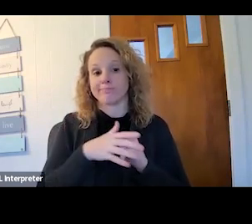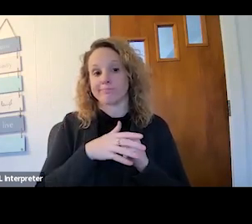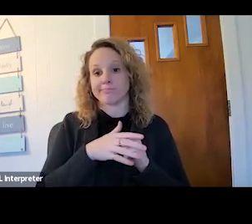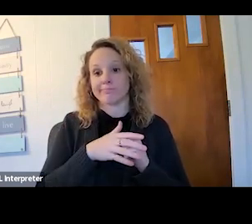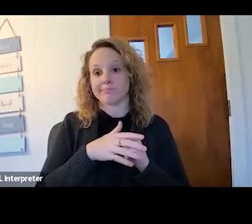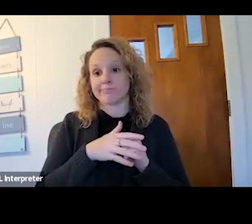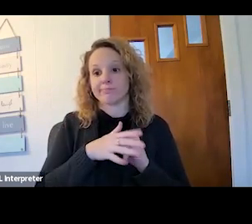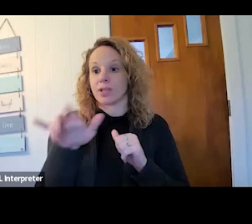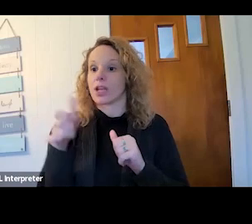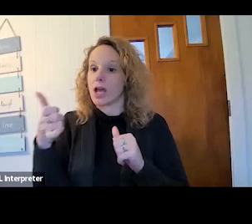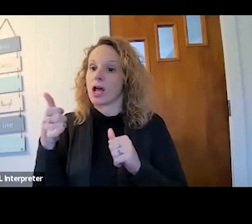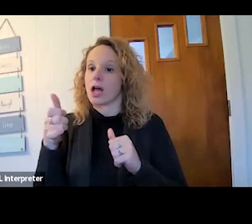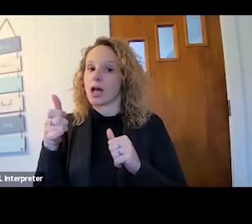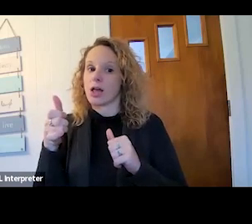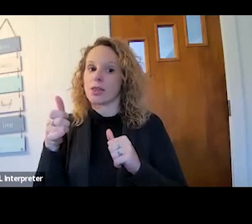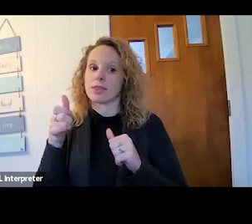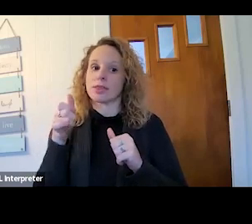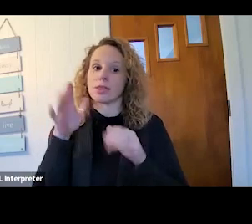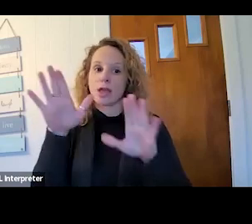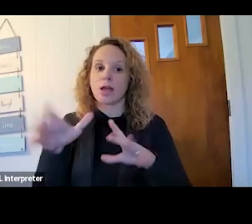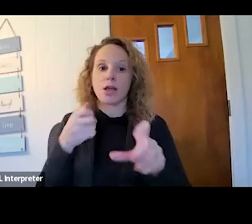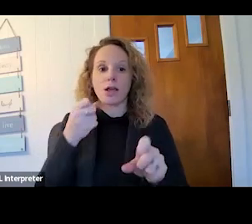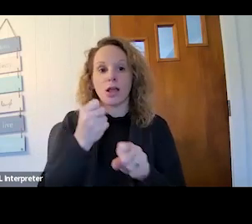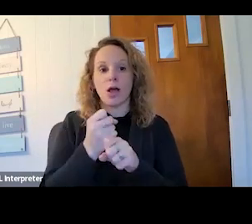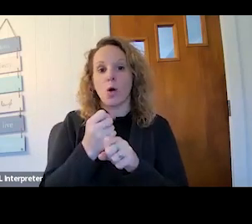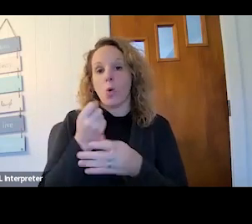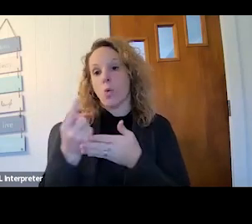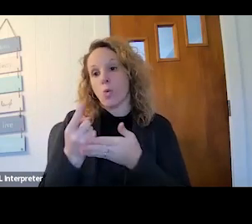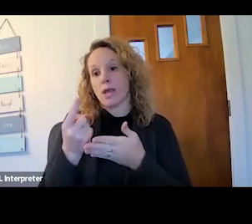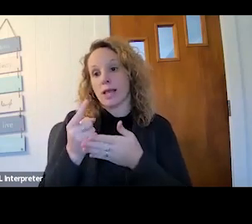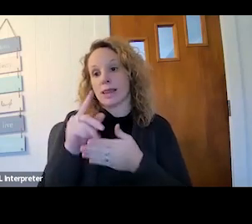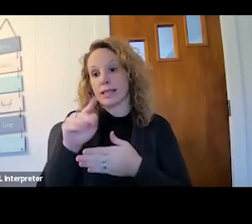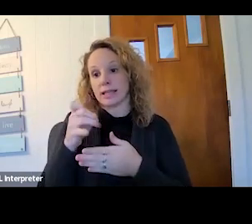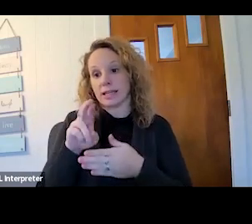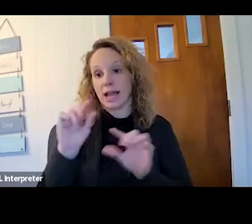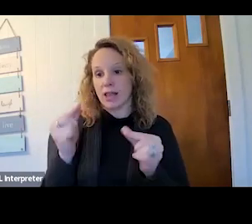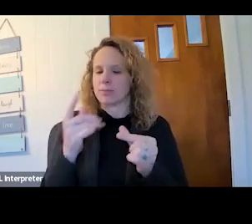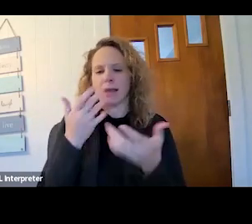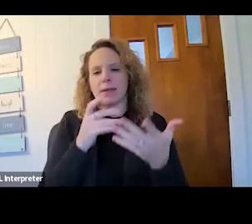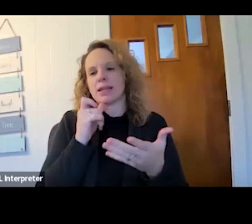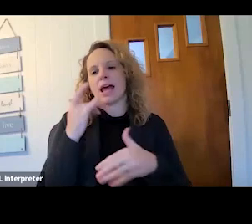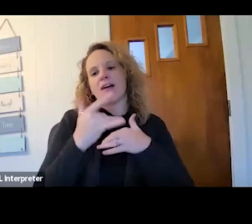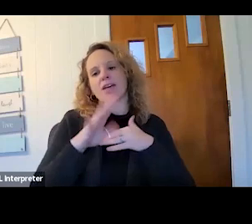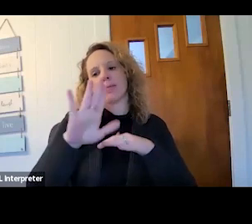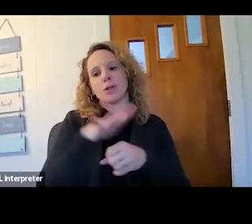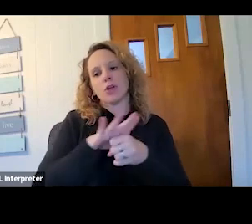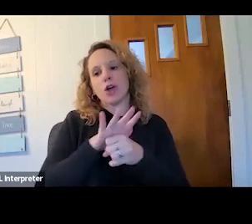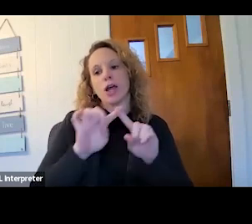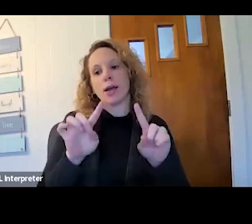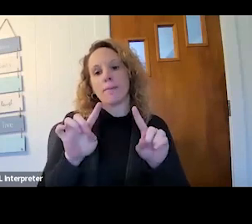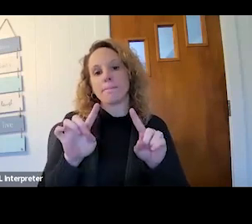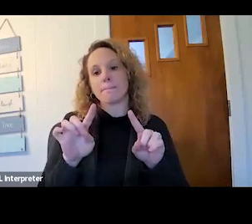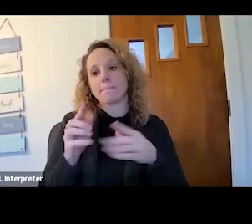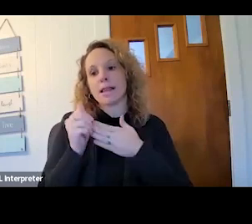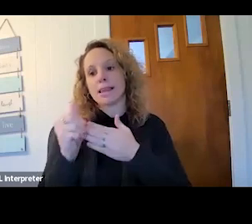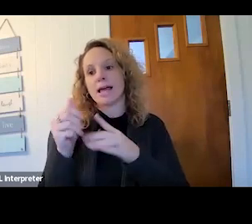These are other referrals, Incredible Years Weekly Toddlers Groups. So this might not be available in your jurisdiction, but these are led